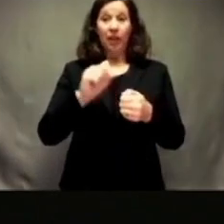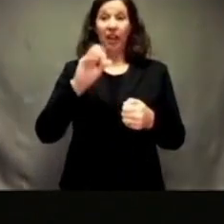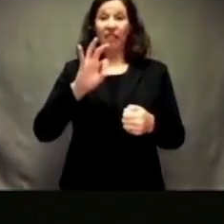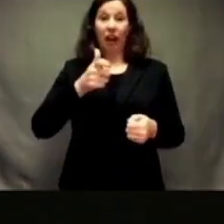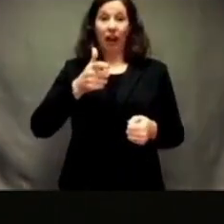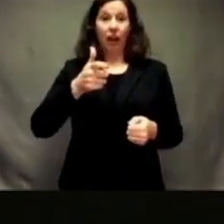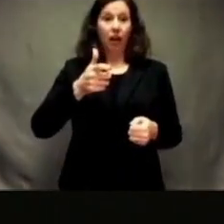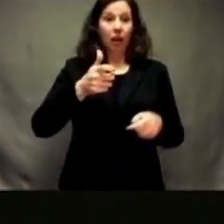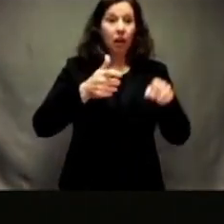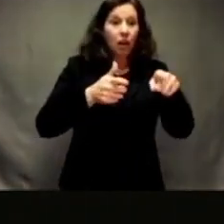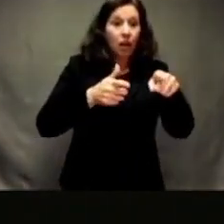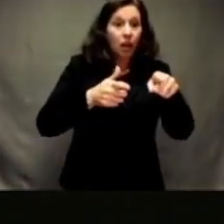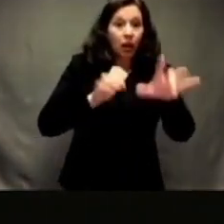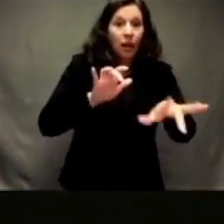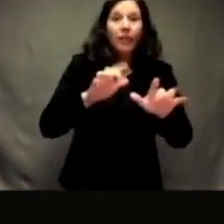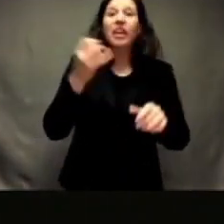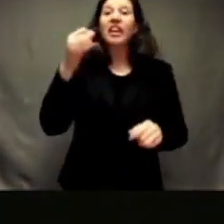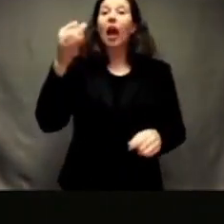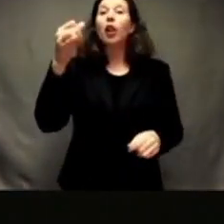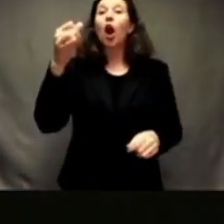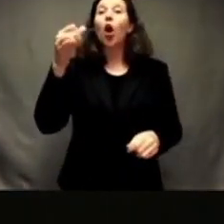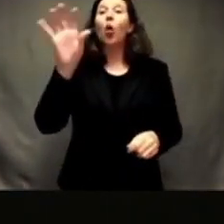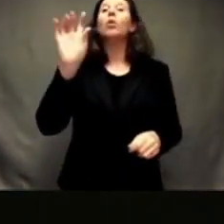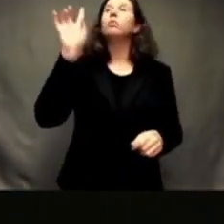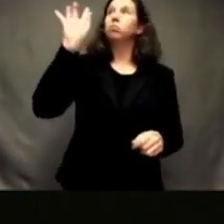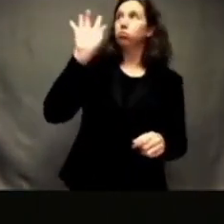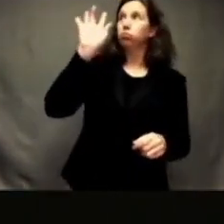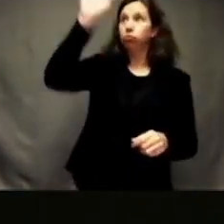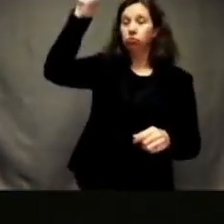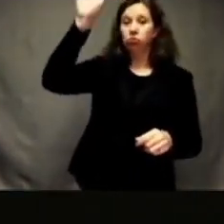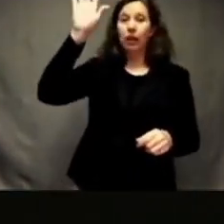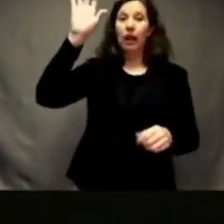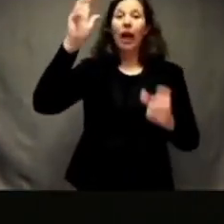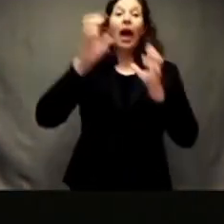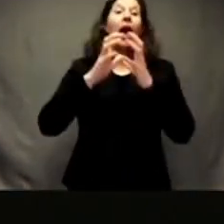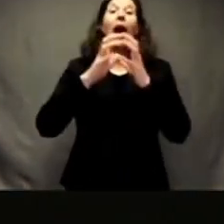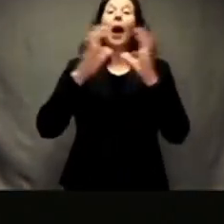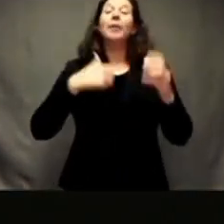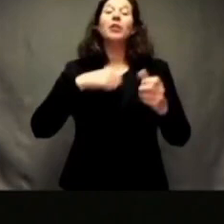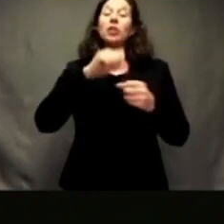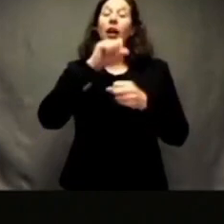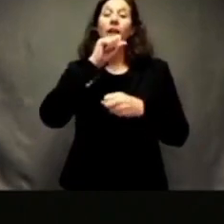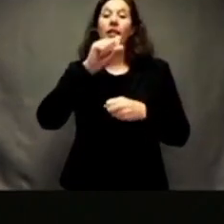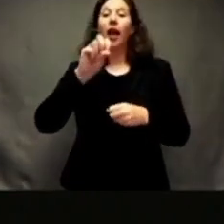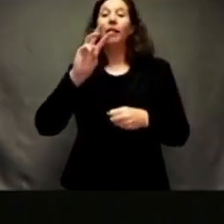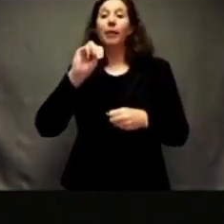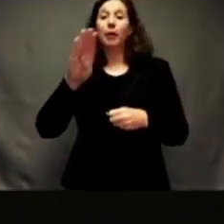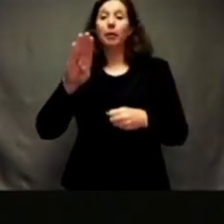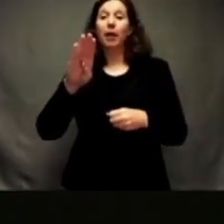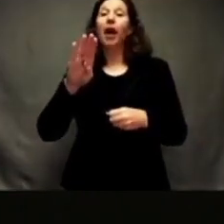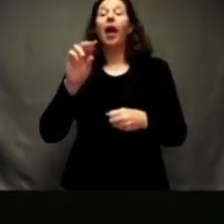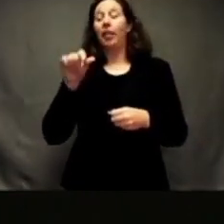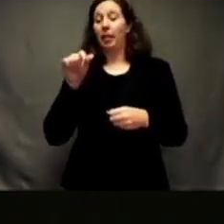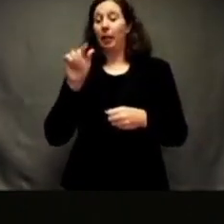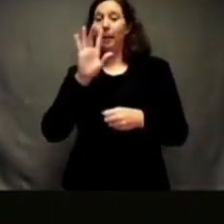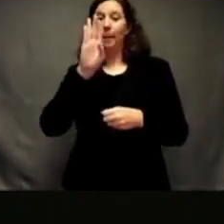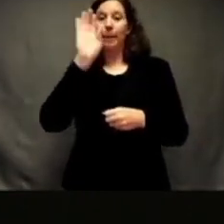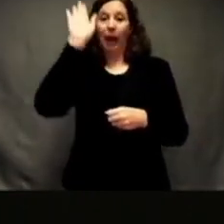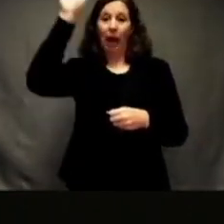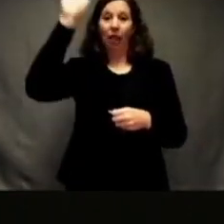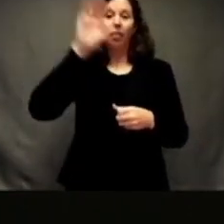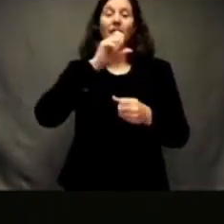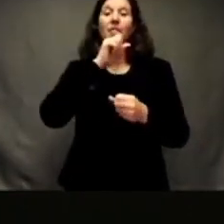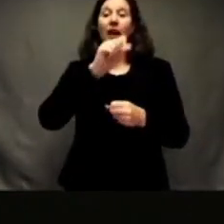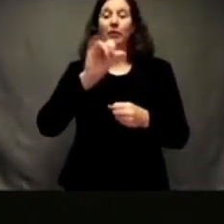it, it celebrates with me how much I love microbit, and the button loves it too. And of course, on my